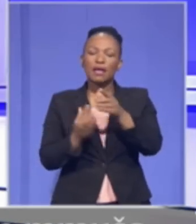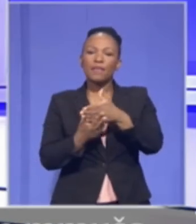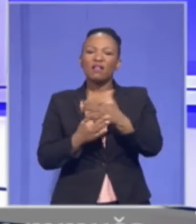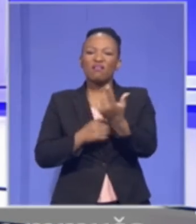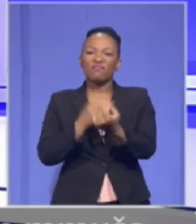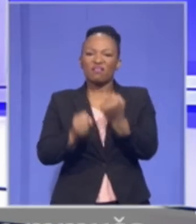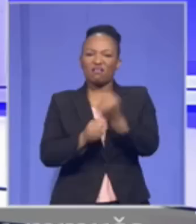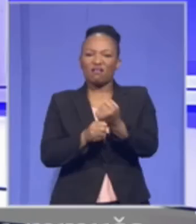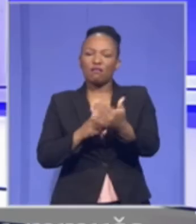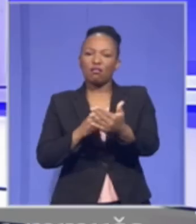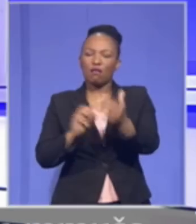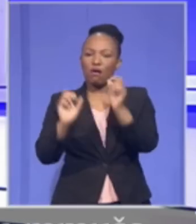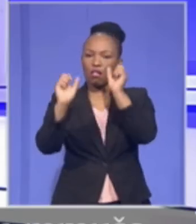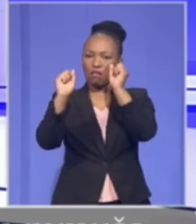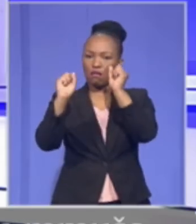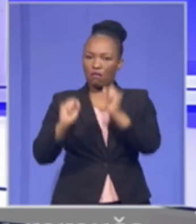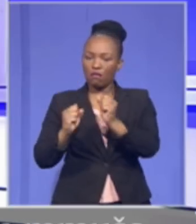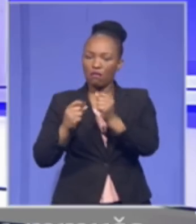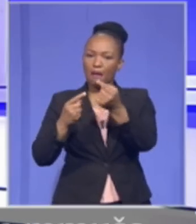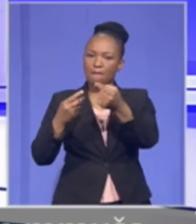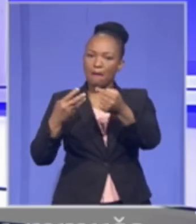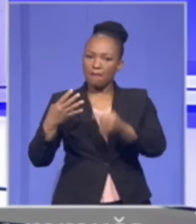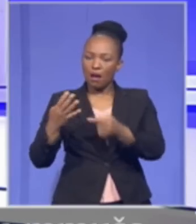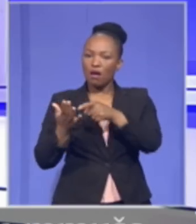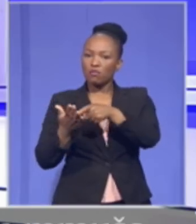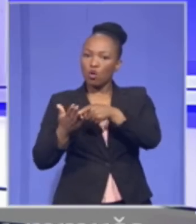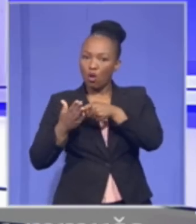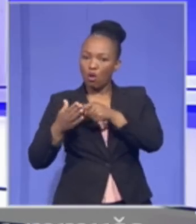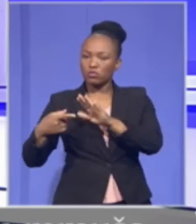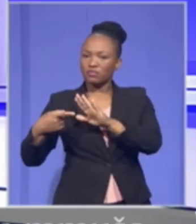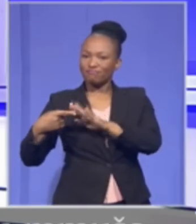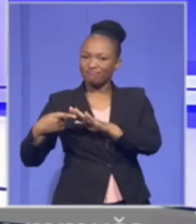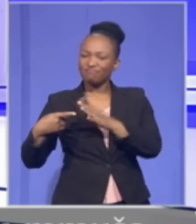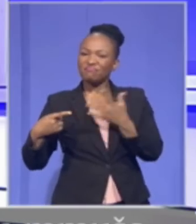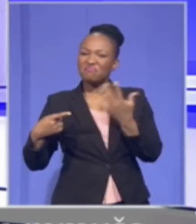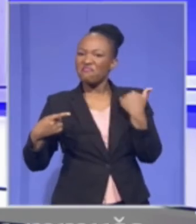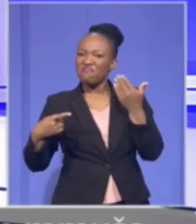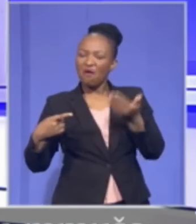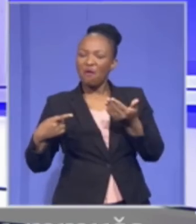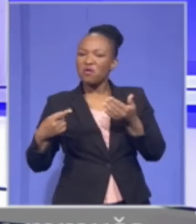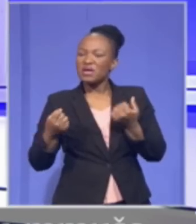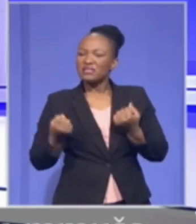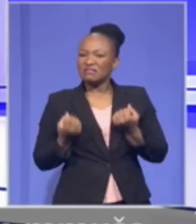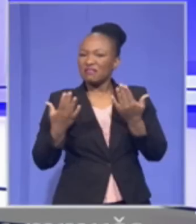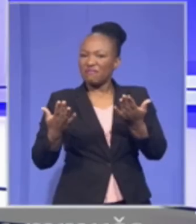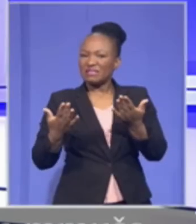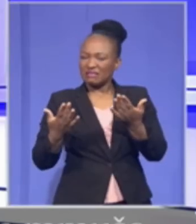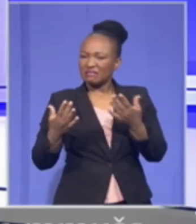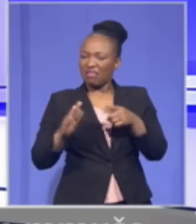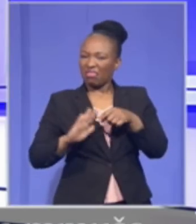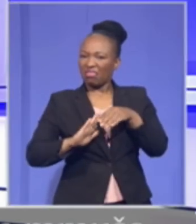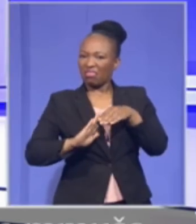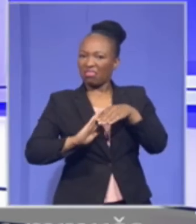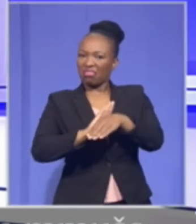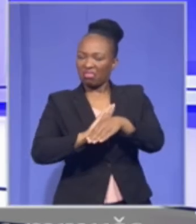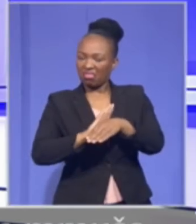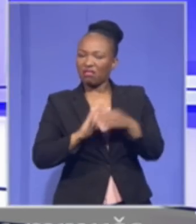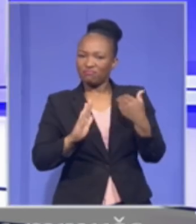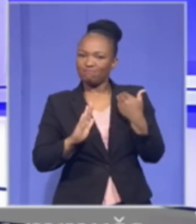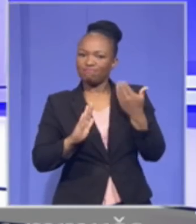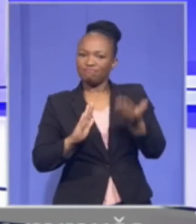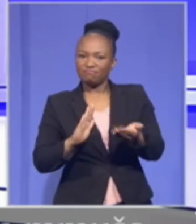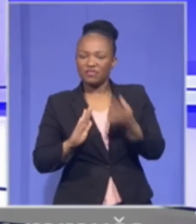dilo tše mmalwa go bala magomo a dikoloto tša mmušo le ditshenyagelelo tša ditirelo tša mmušo. O tlalleditše ka la gore go bohlokwa go